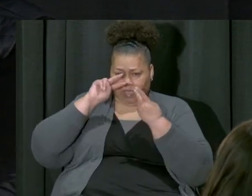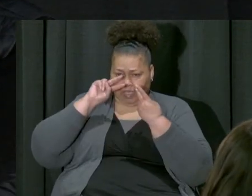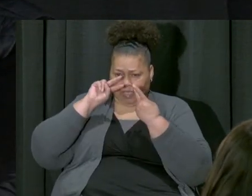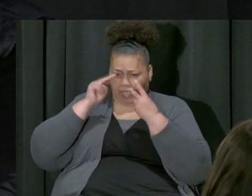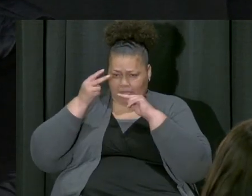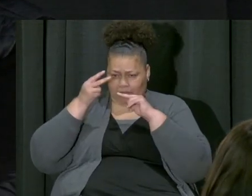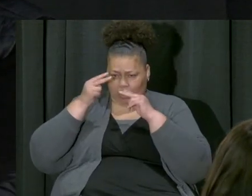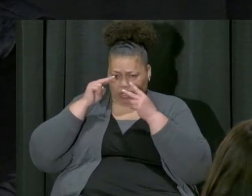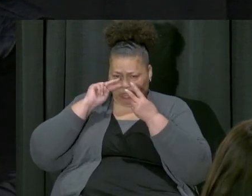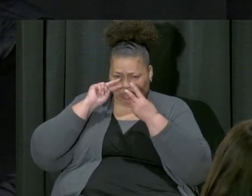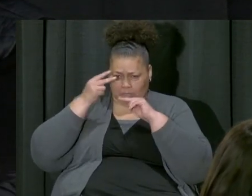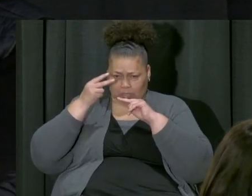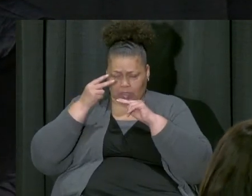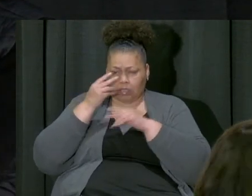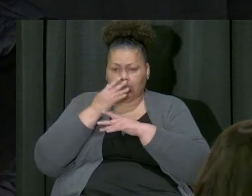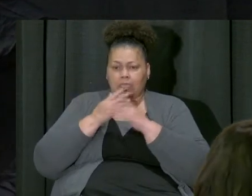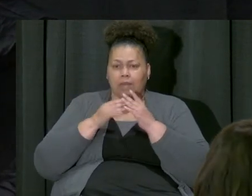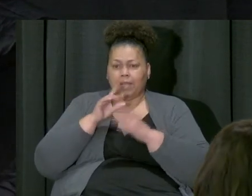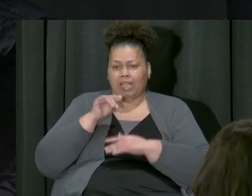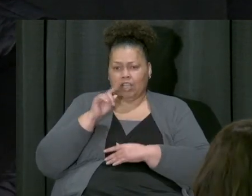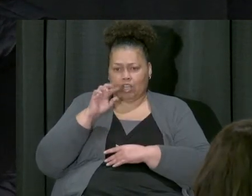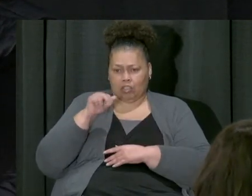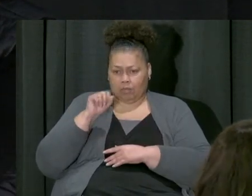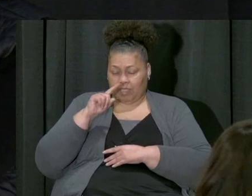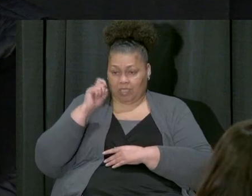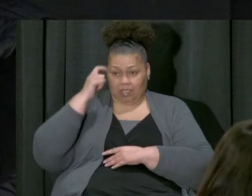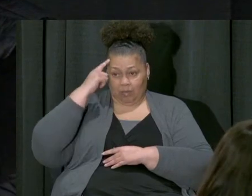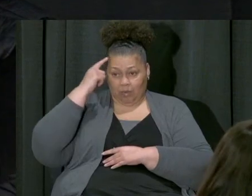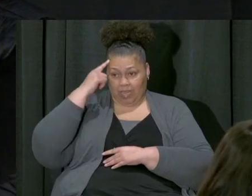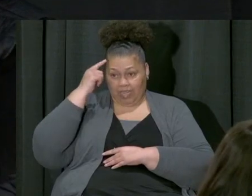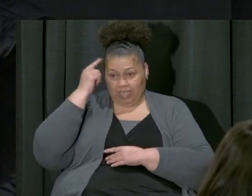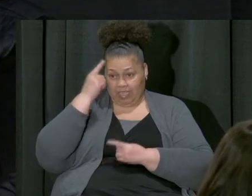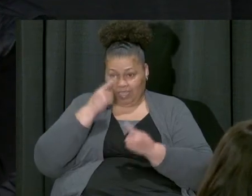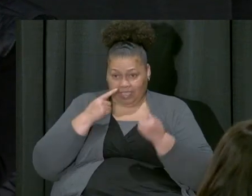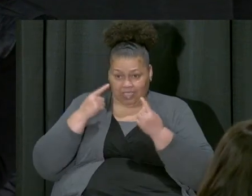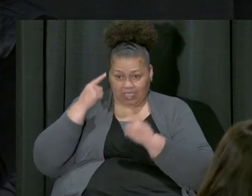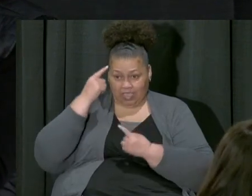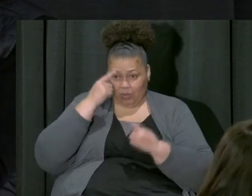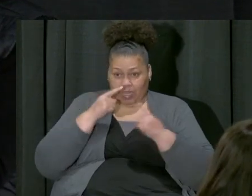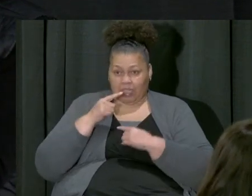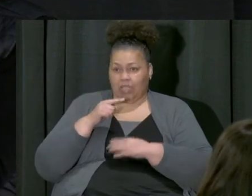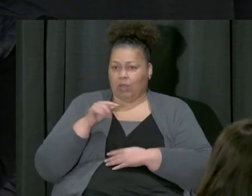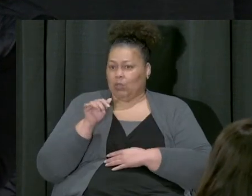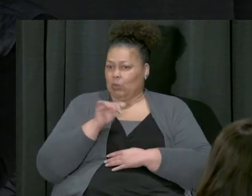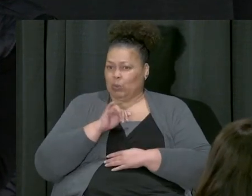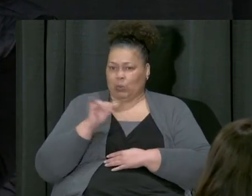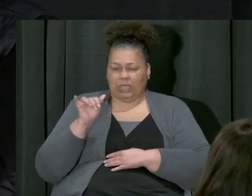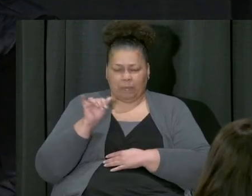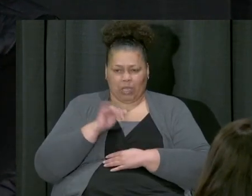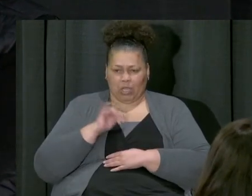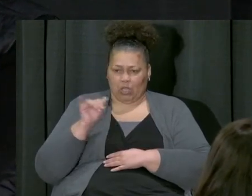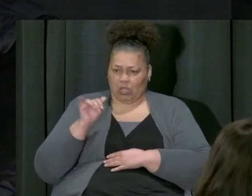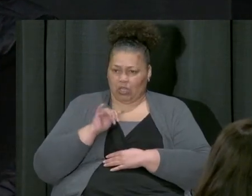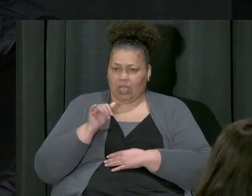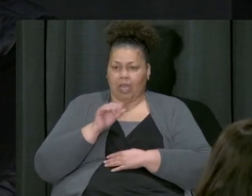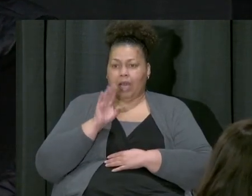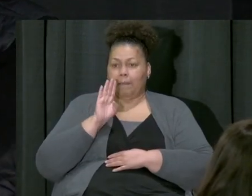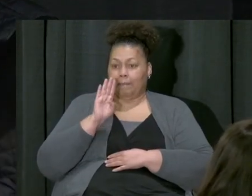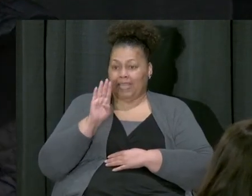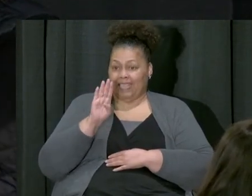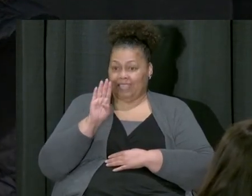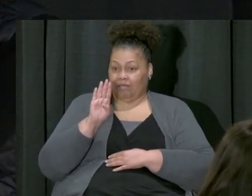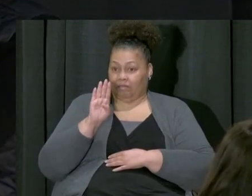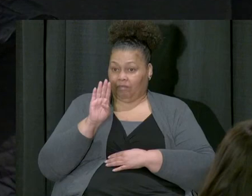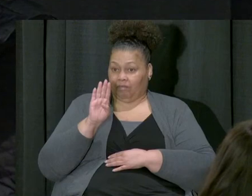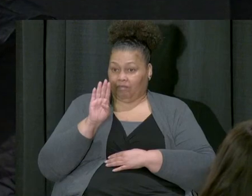letters because the brain considers that they are too similar. The best example is a B that can be